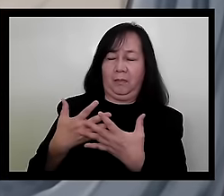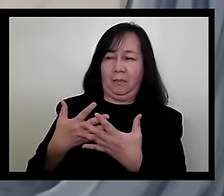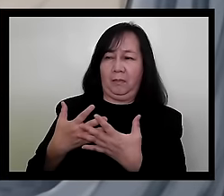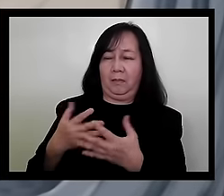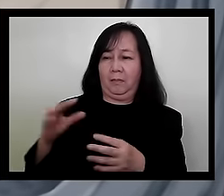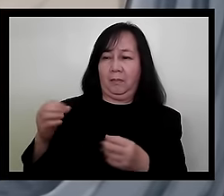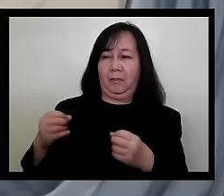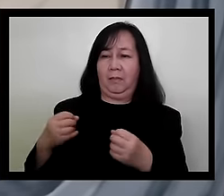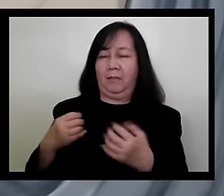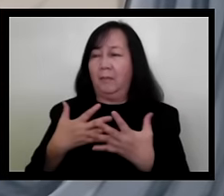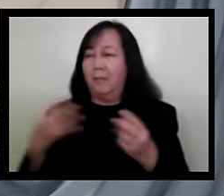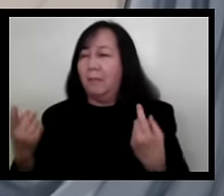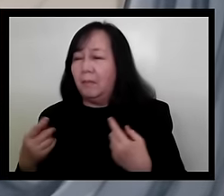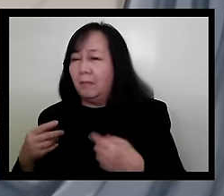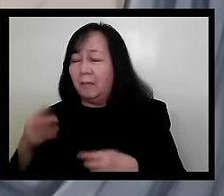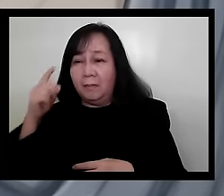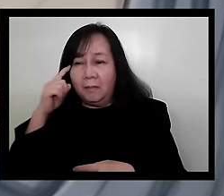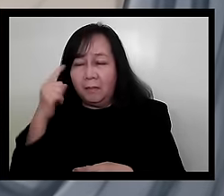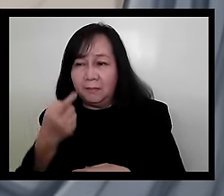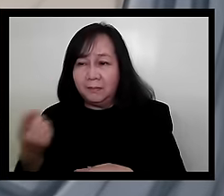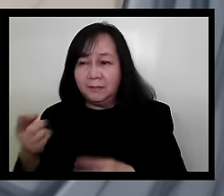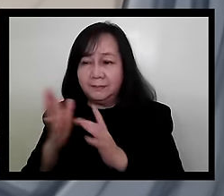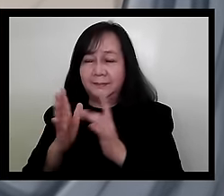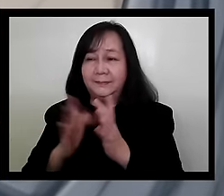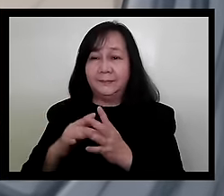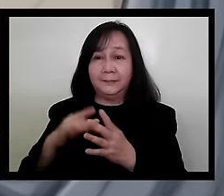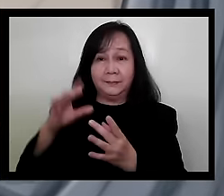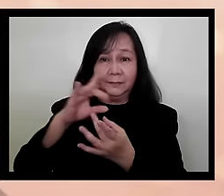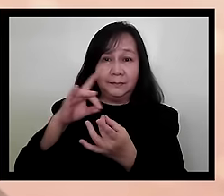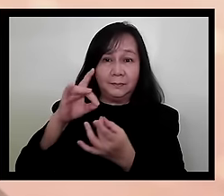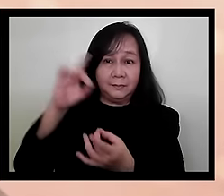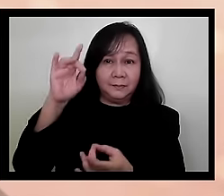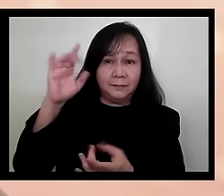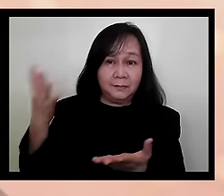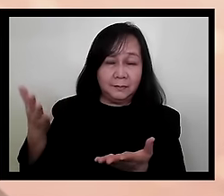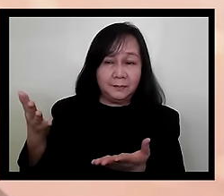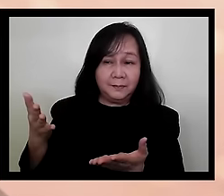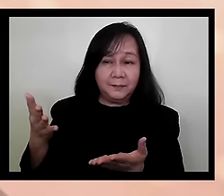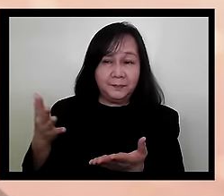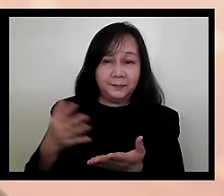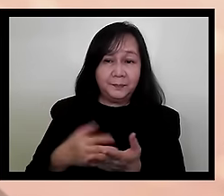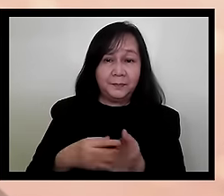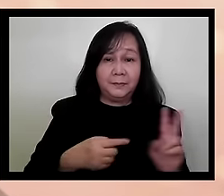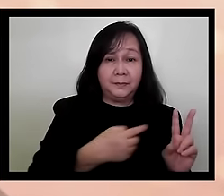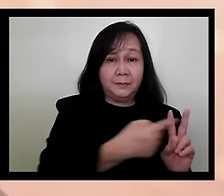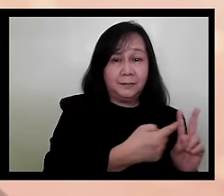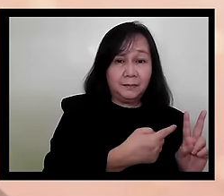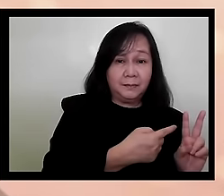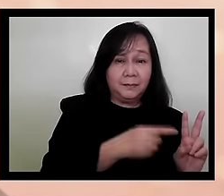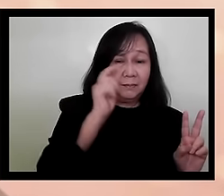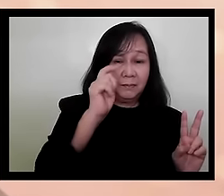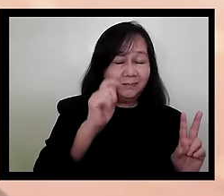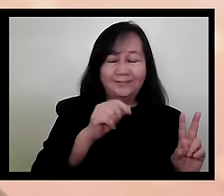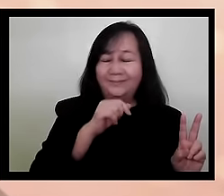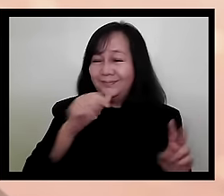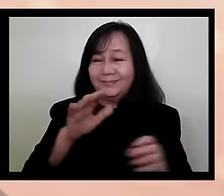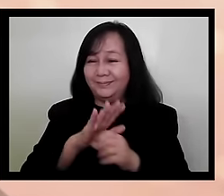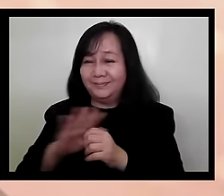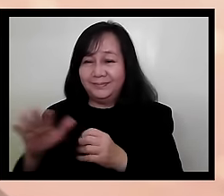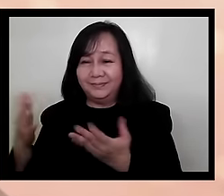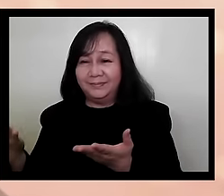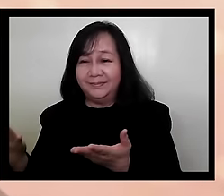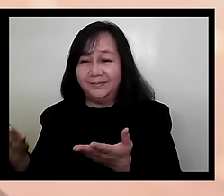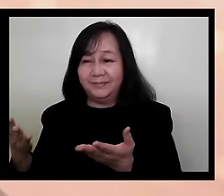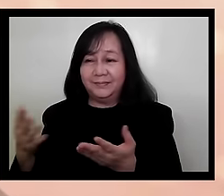were startled they thought it was a ghost you see the testimony of their friends was not enough